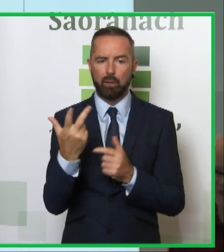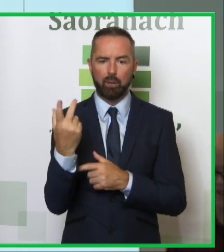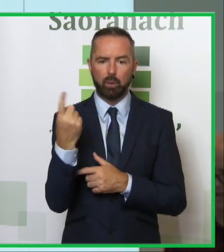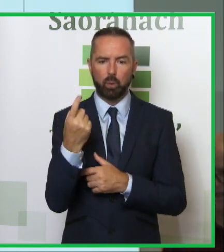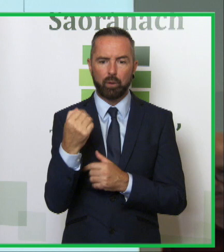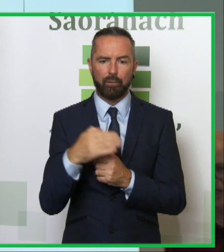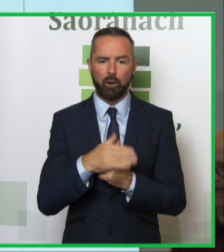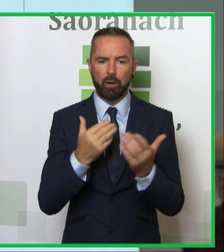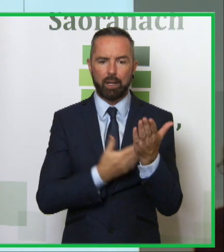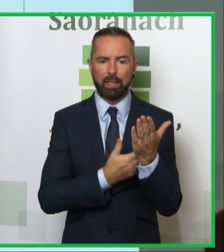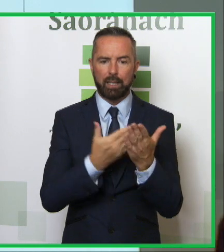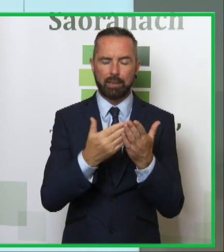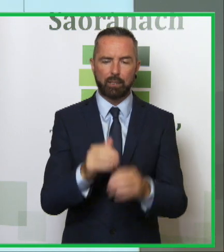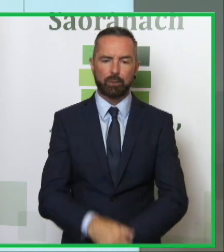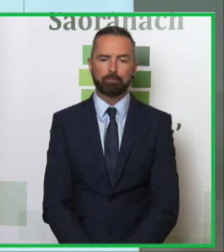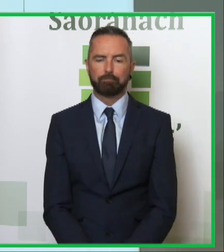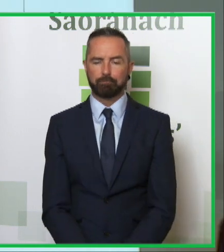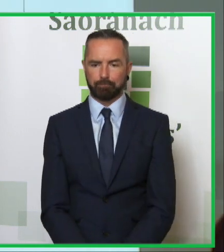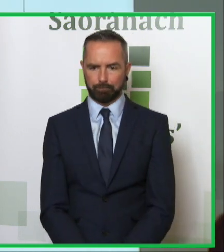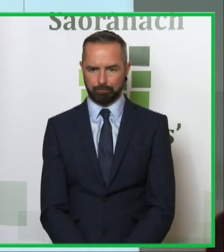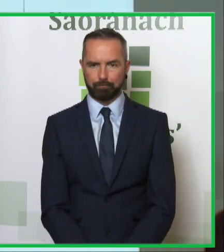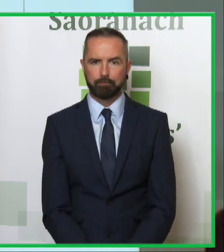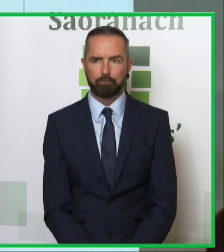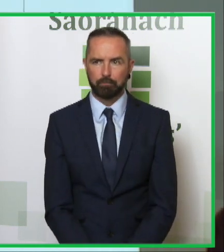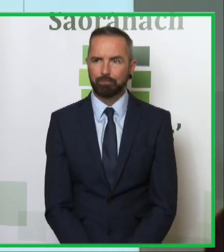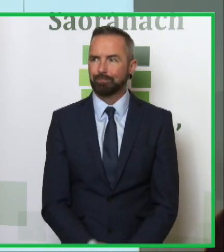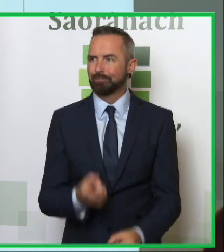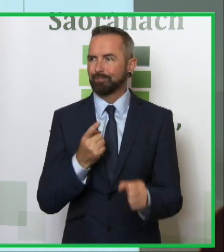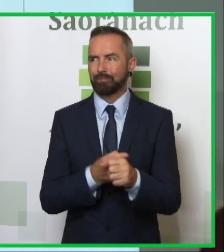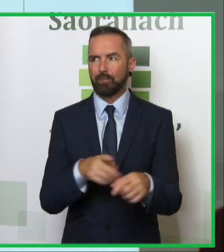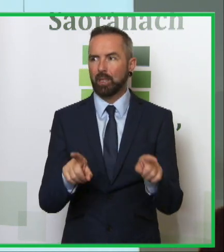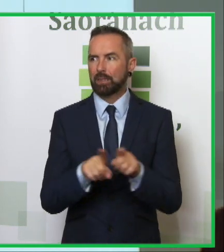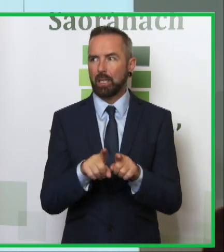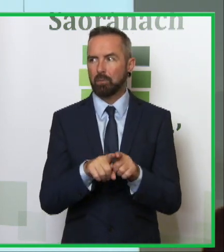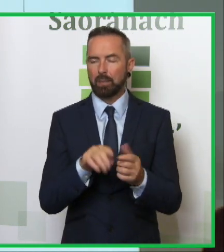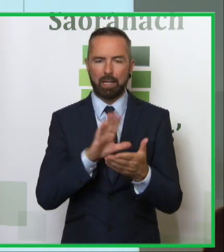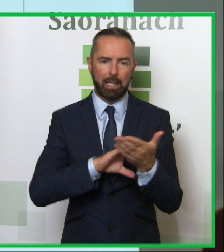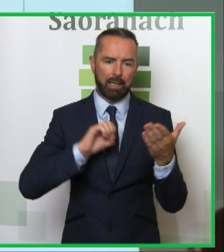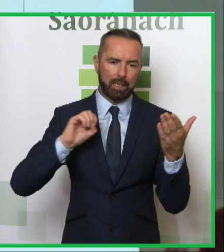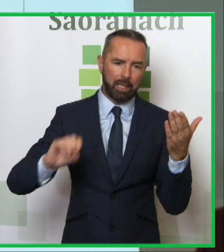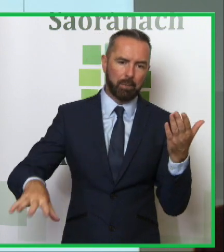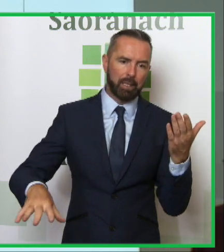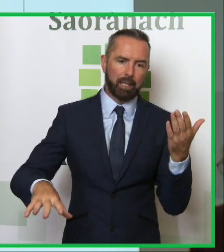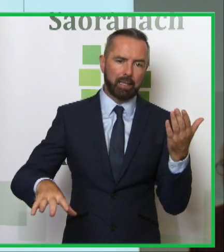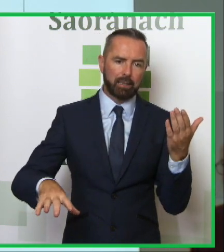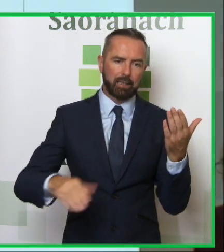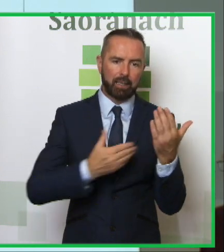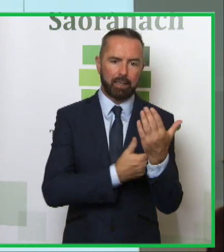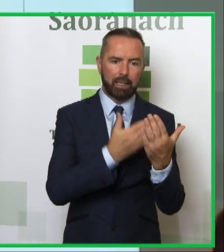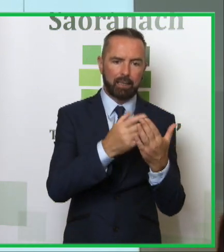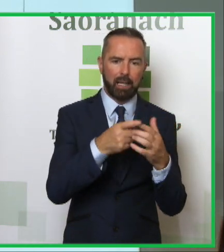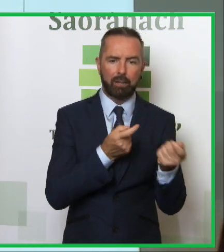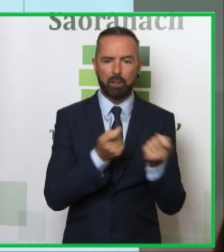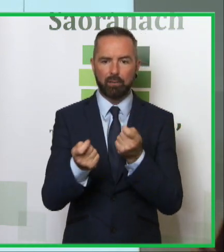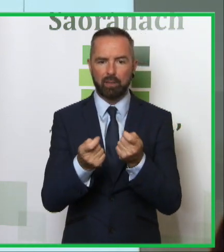for the legalisation. So again, we're in a position of eliminating legalisation and regulation and comprehensive